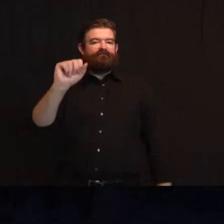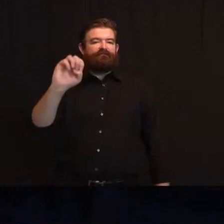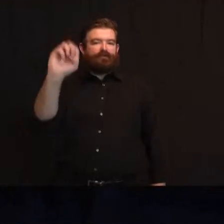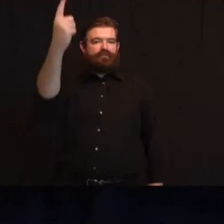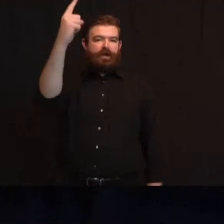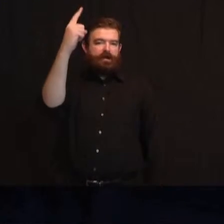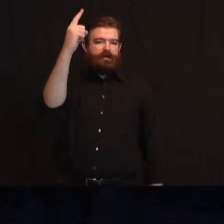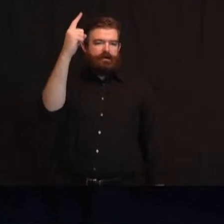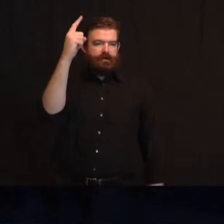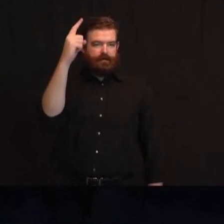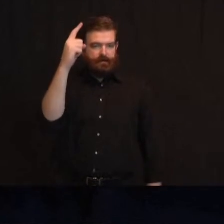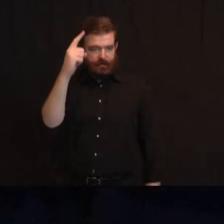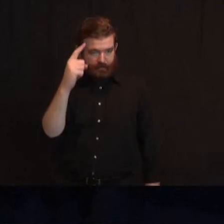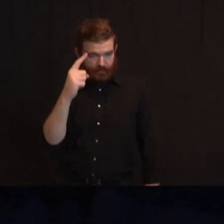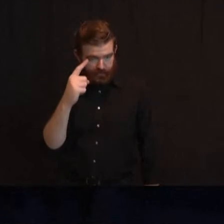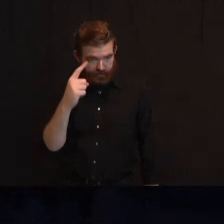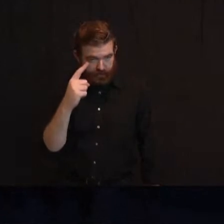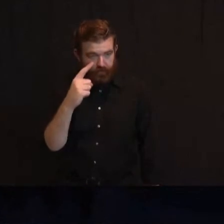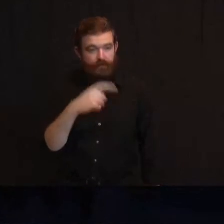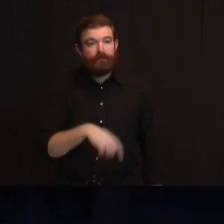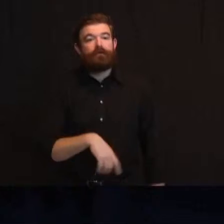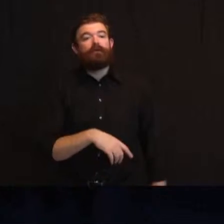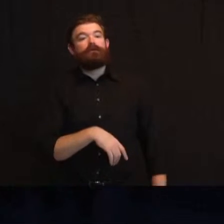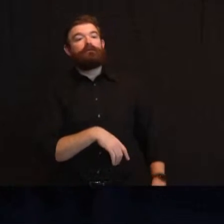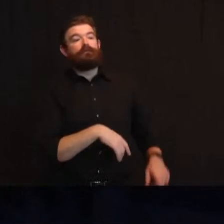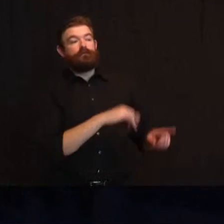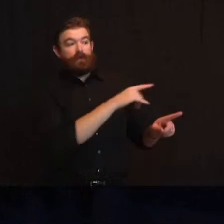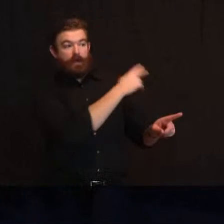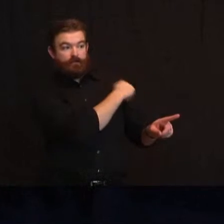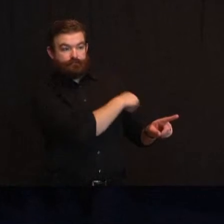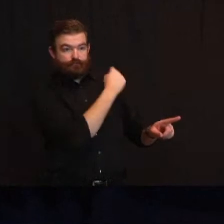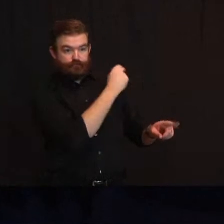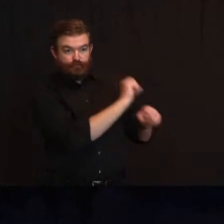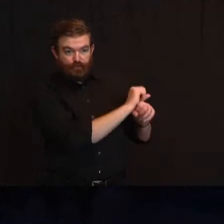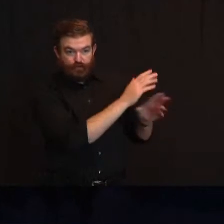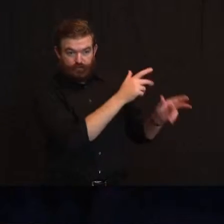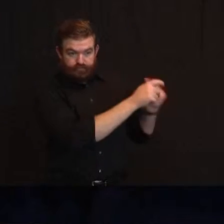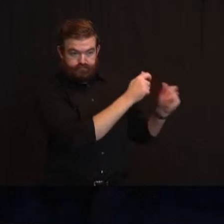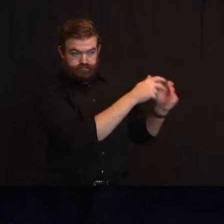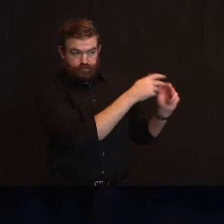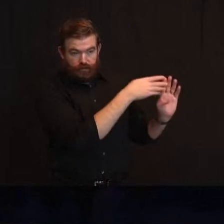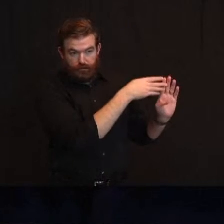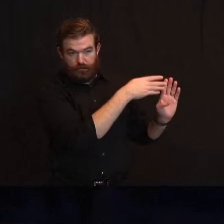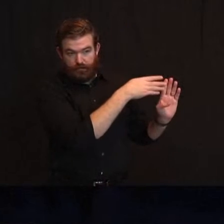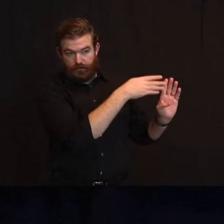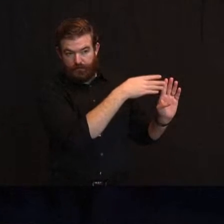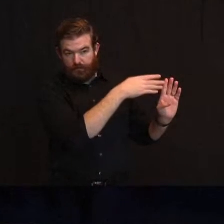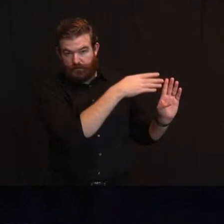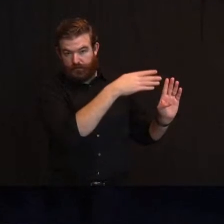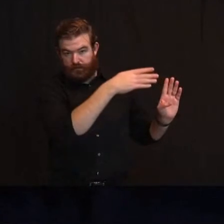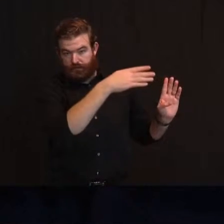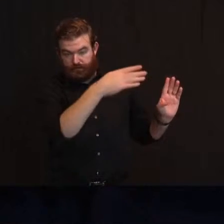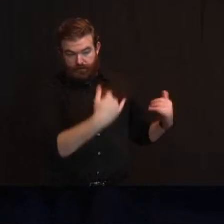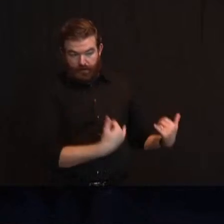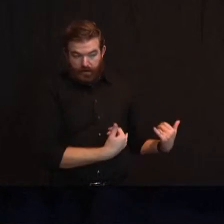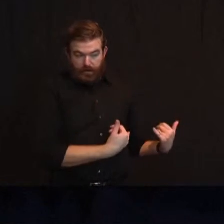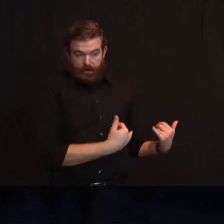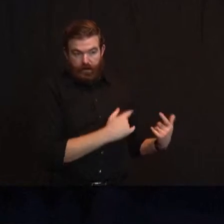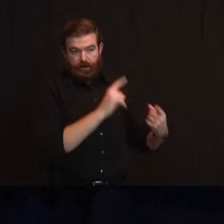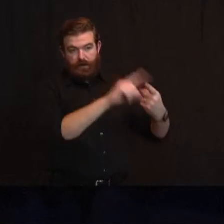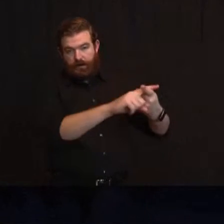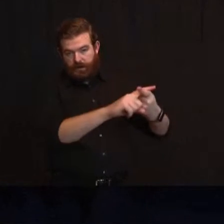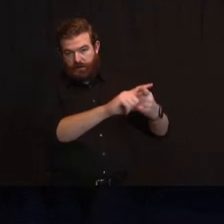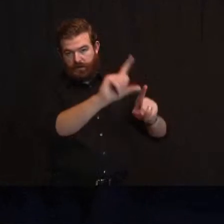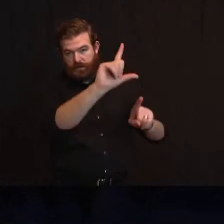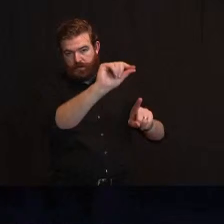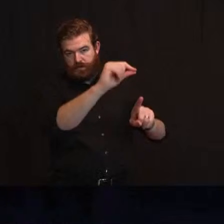and continue into early 2021. The category of those who are eligible to receive vaccinations